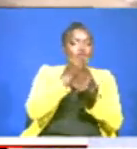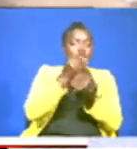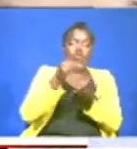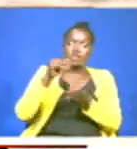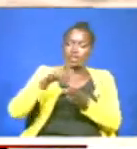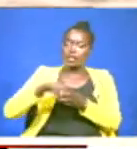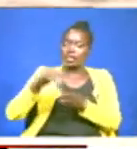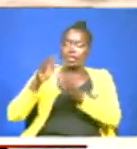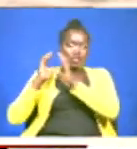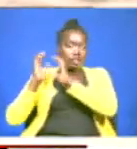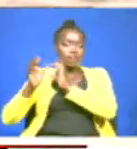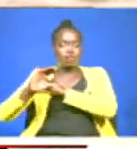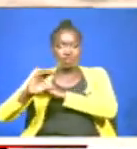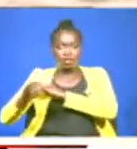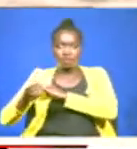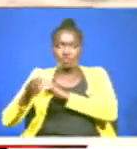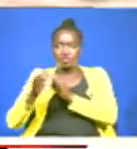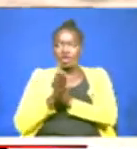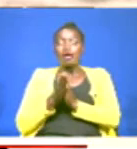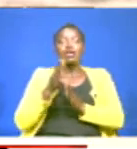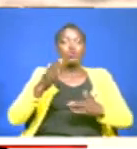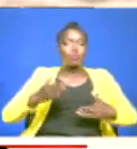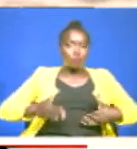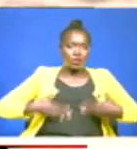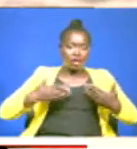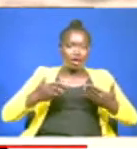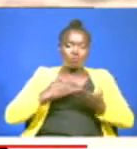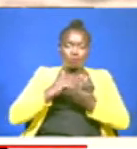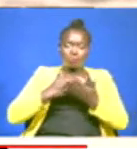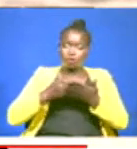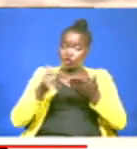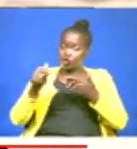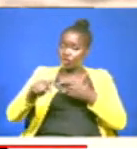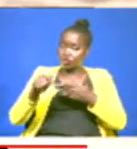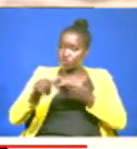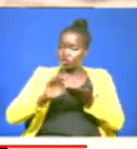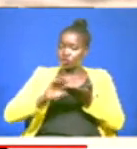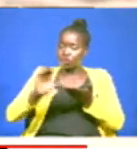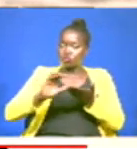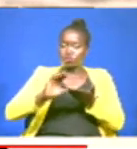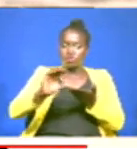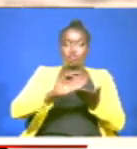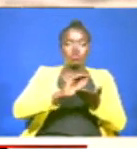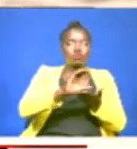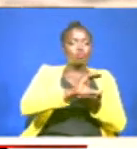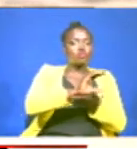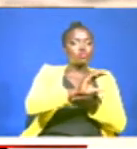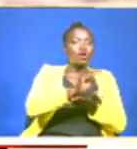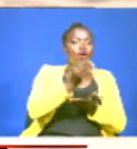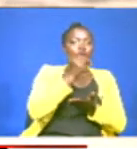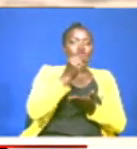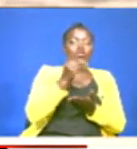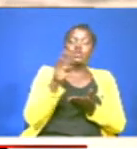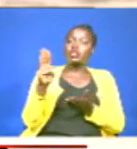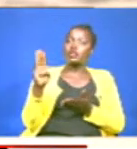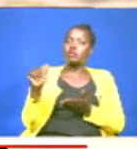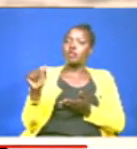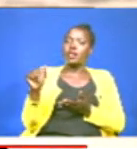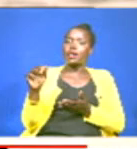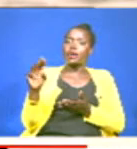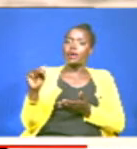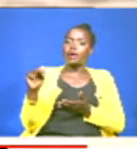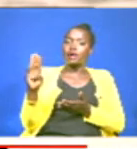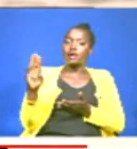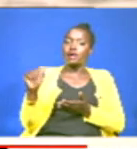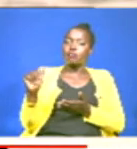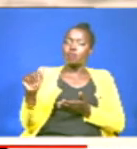Kilifi County. And we are glad to have been part of this, to distribute food in Bamba in Kilifi to families that